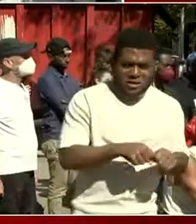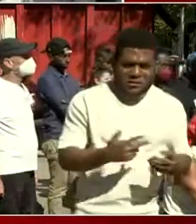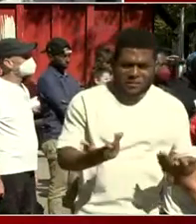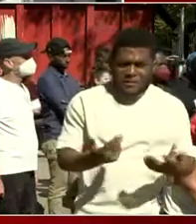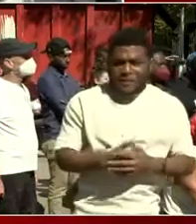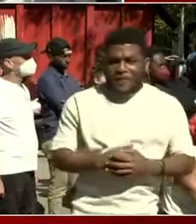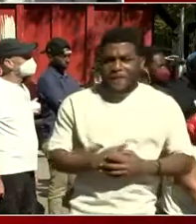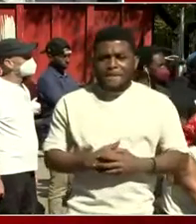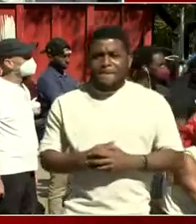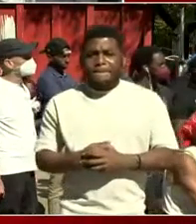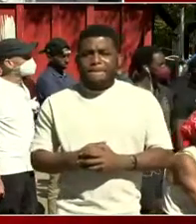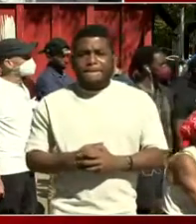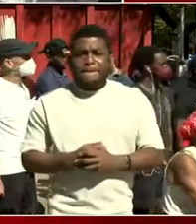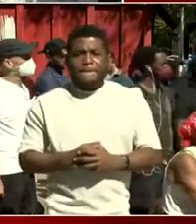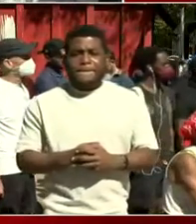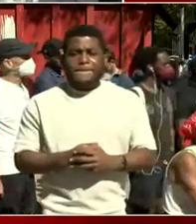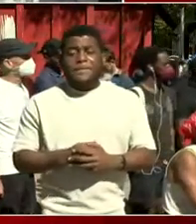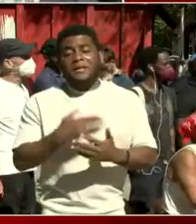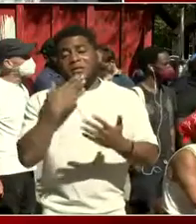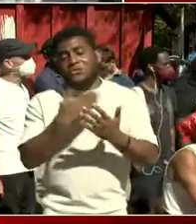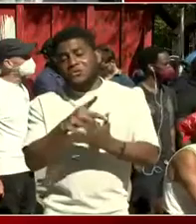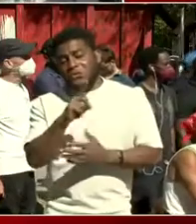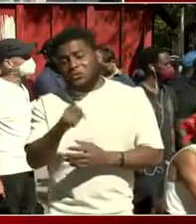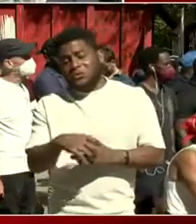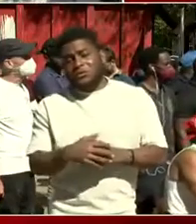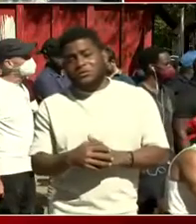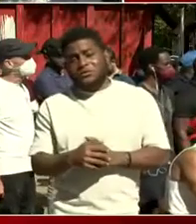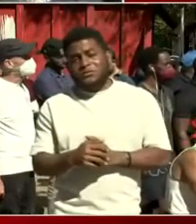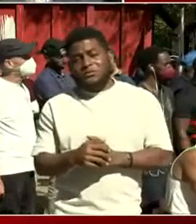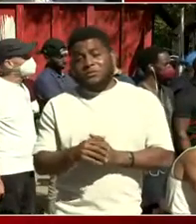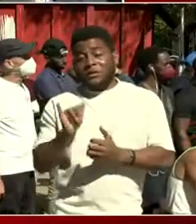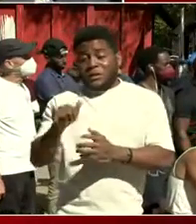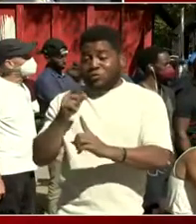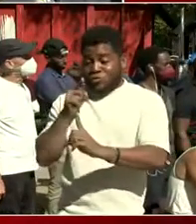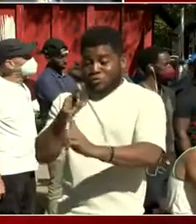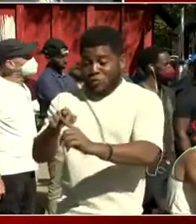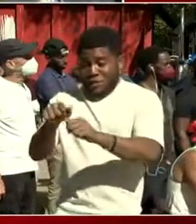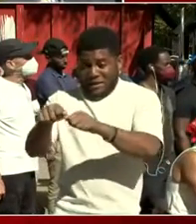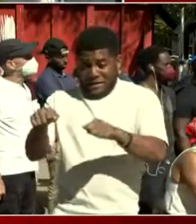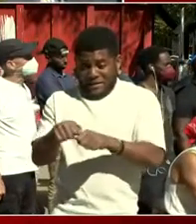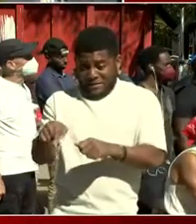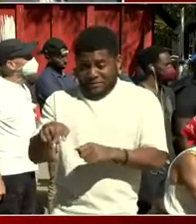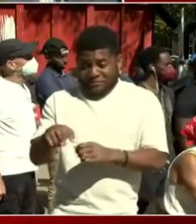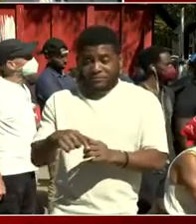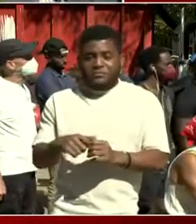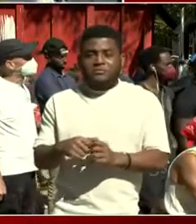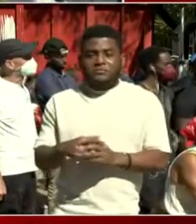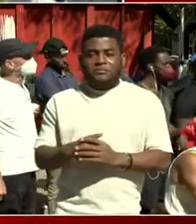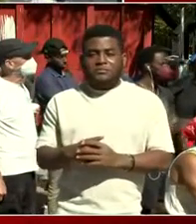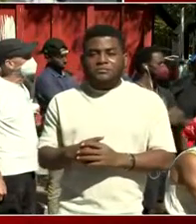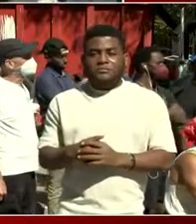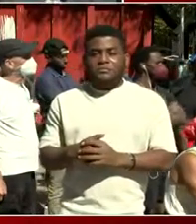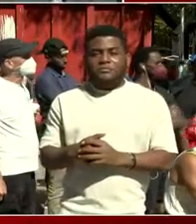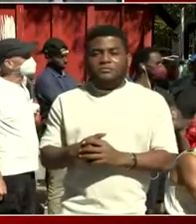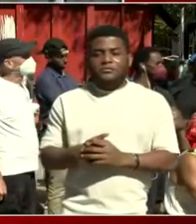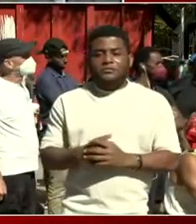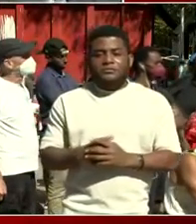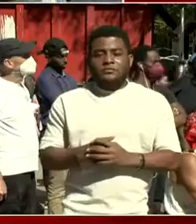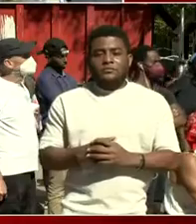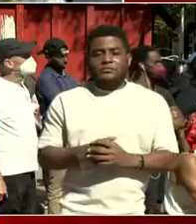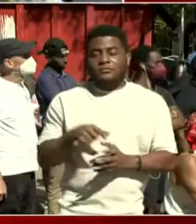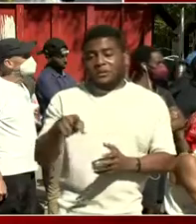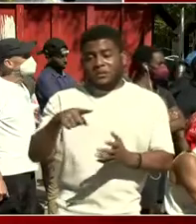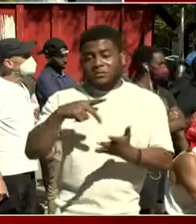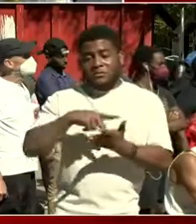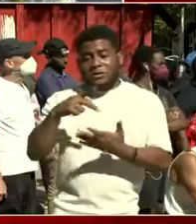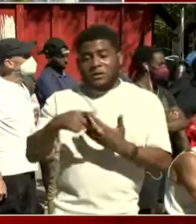So, thank you. Fair question, Sam. So, in the targeted areas, the difference is that this initiative it's labor